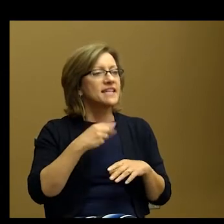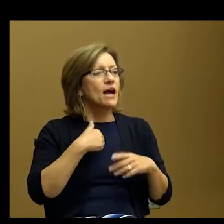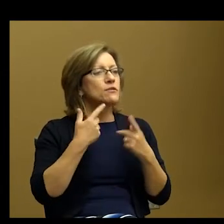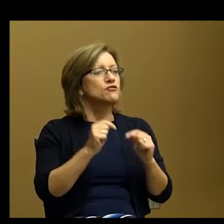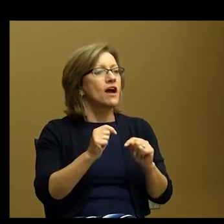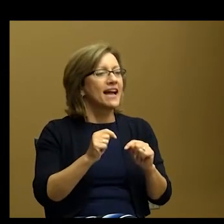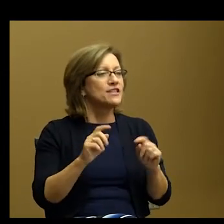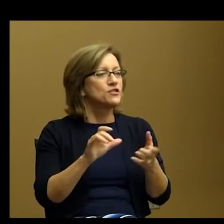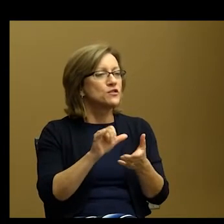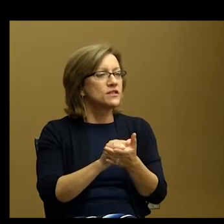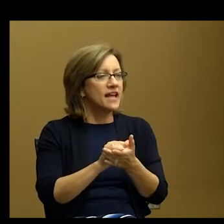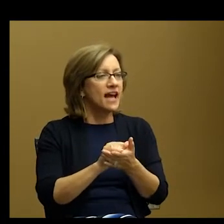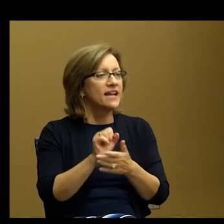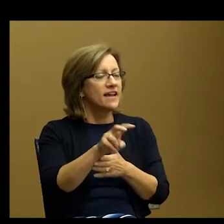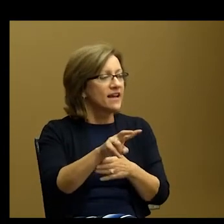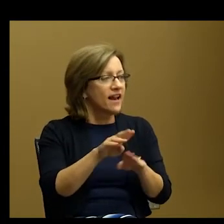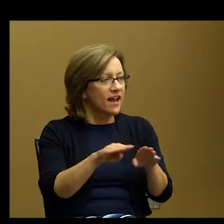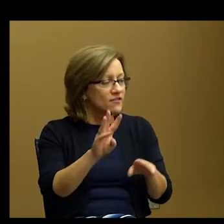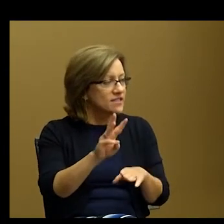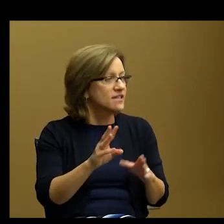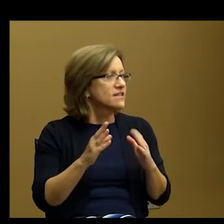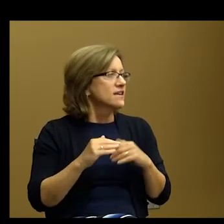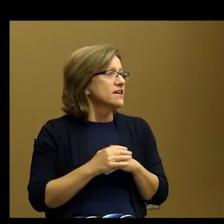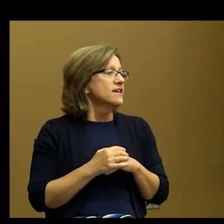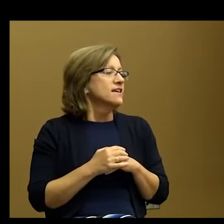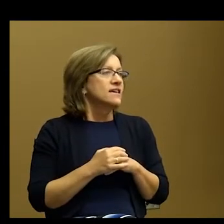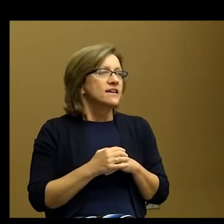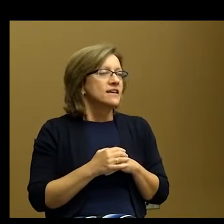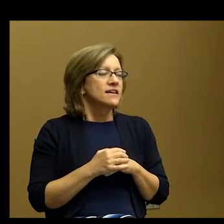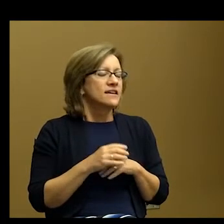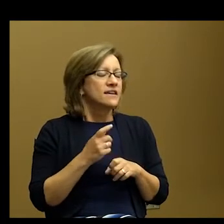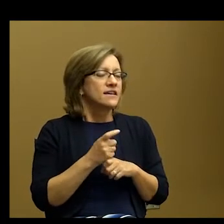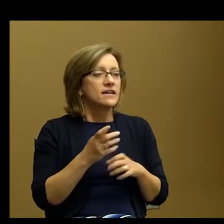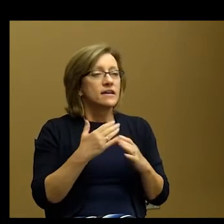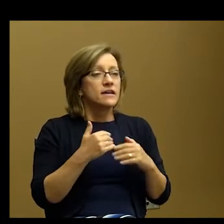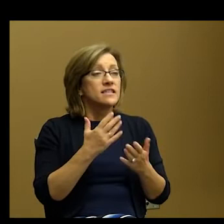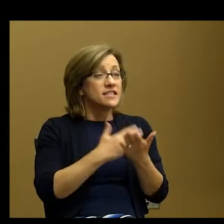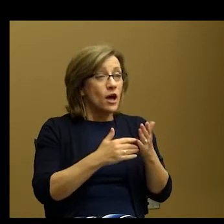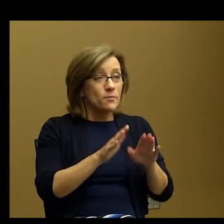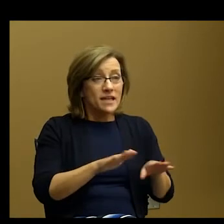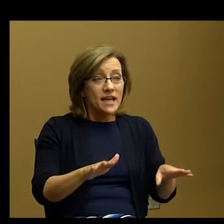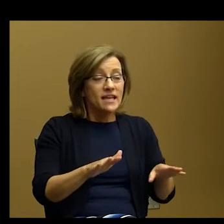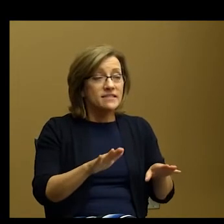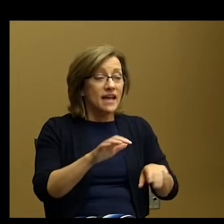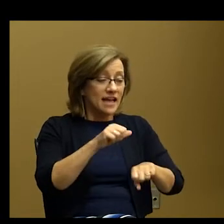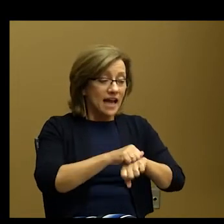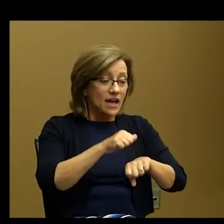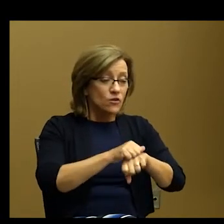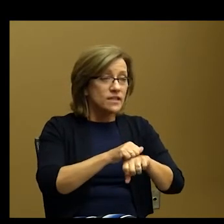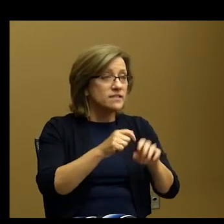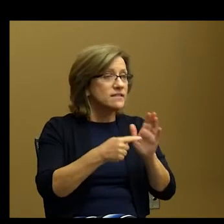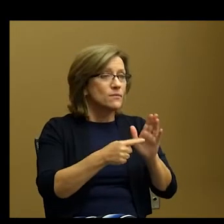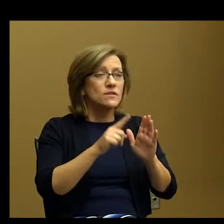do. For some individuals, concrete symbols may be the only type of symbol they'll ever get,